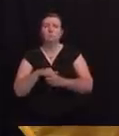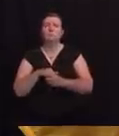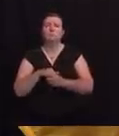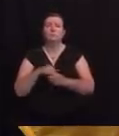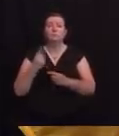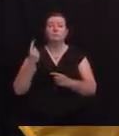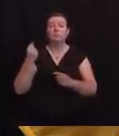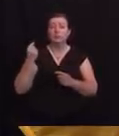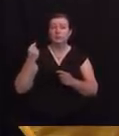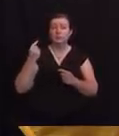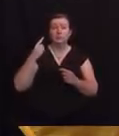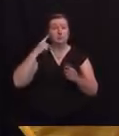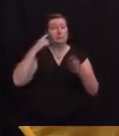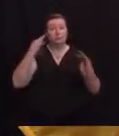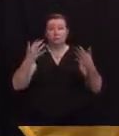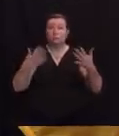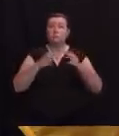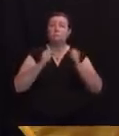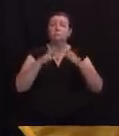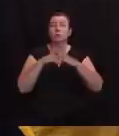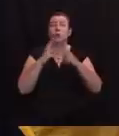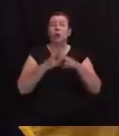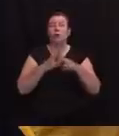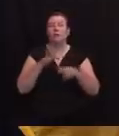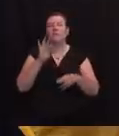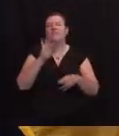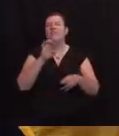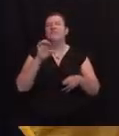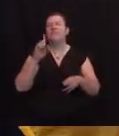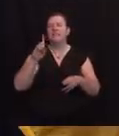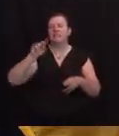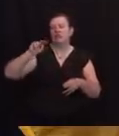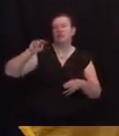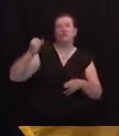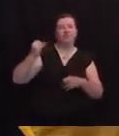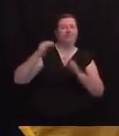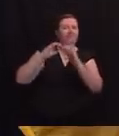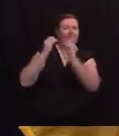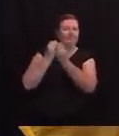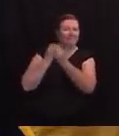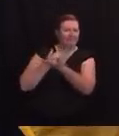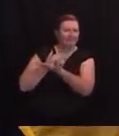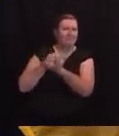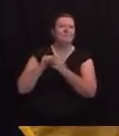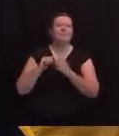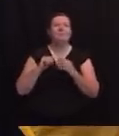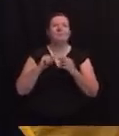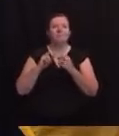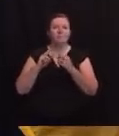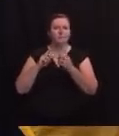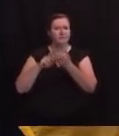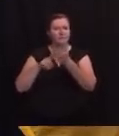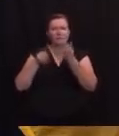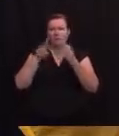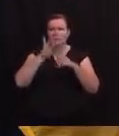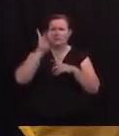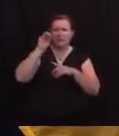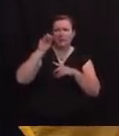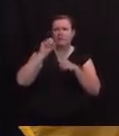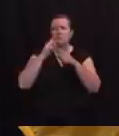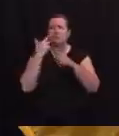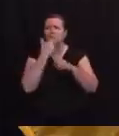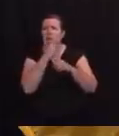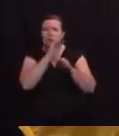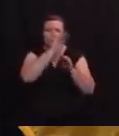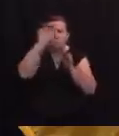launching the Feed NJ campaign, which contracted with more than 80 restaurants across the state to provide an additional tens